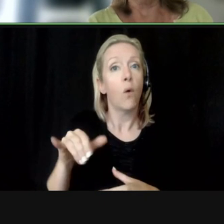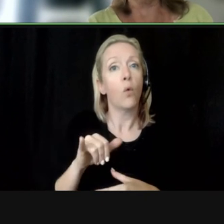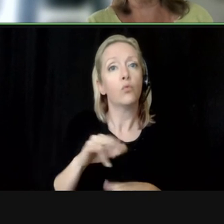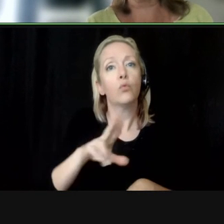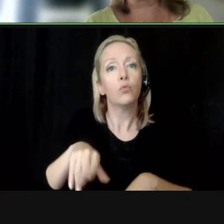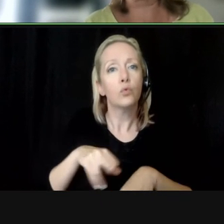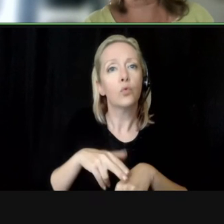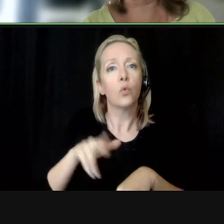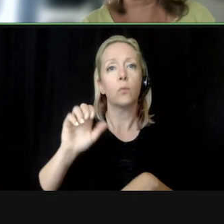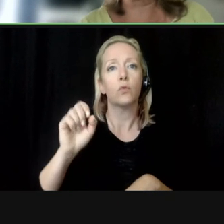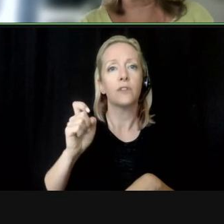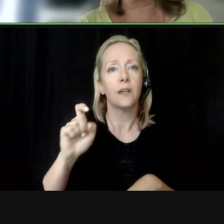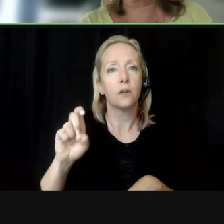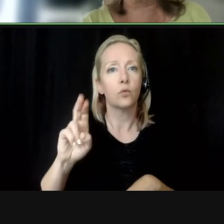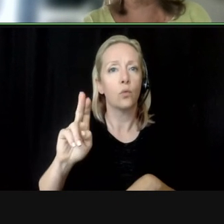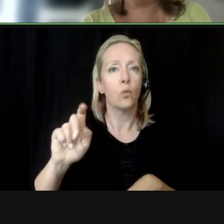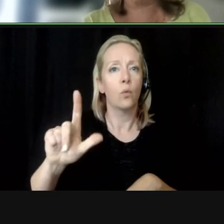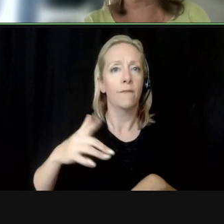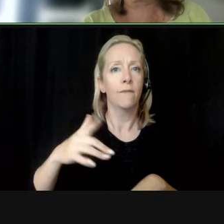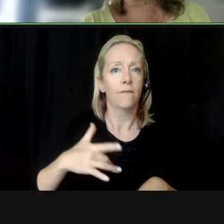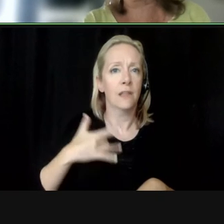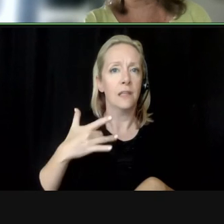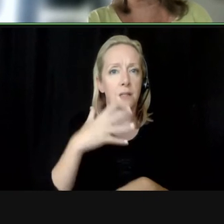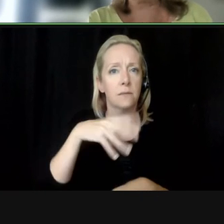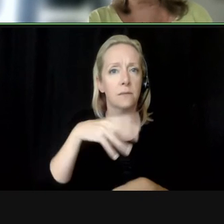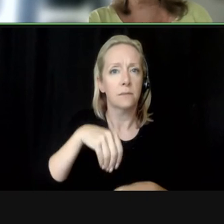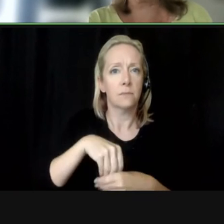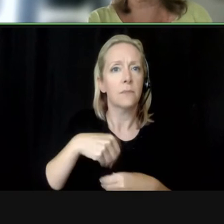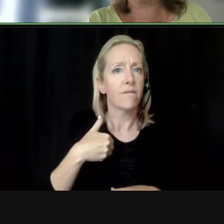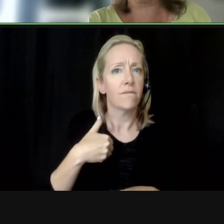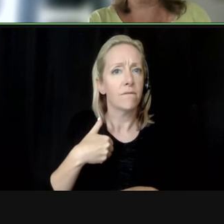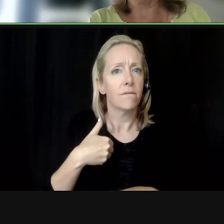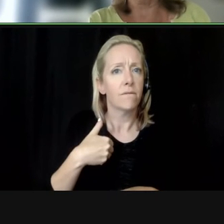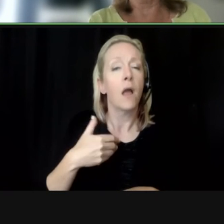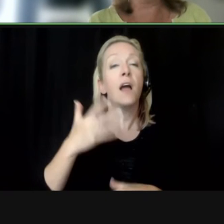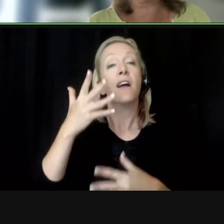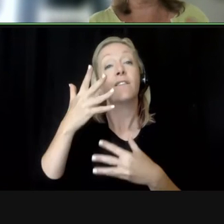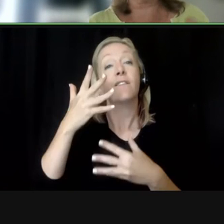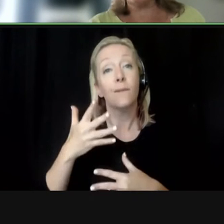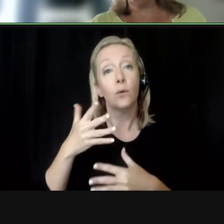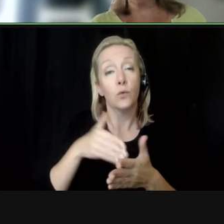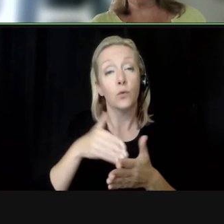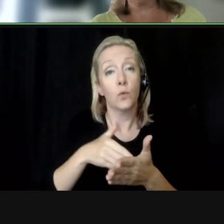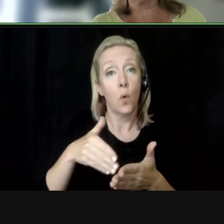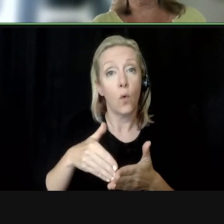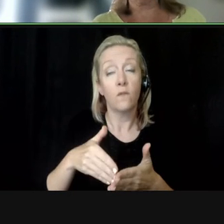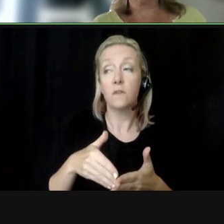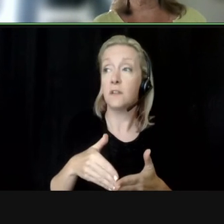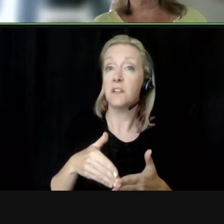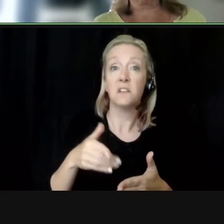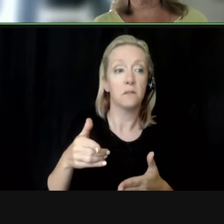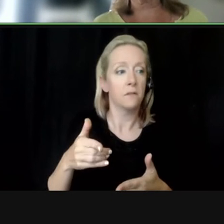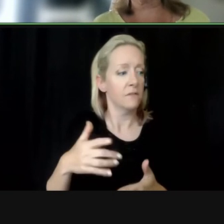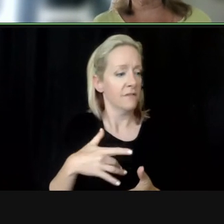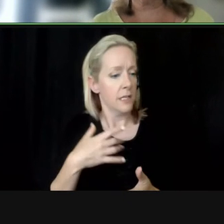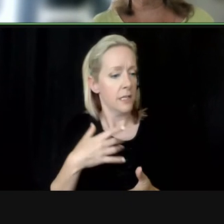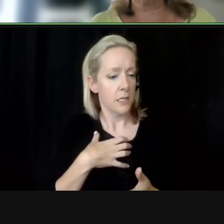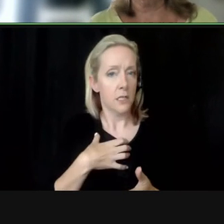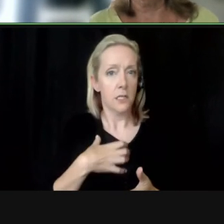feelings. But sometimes what happens is, unfortunately, when they're having these feelings,